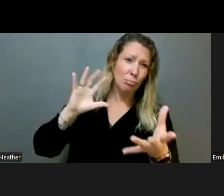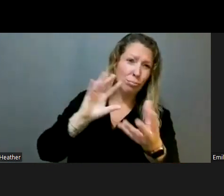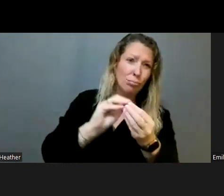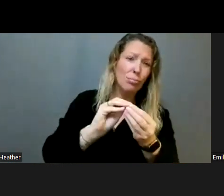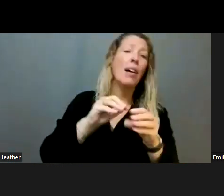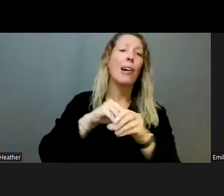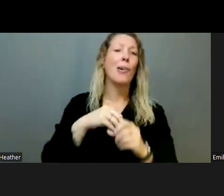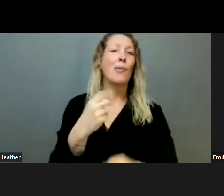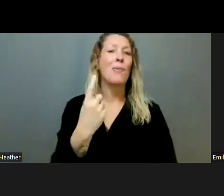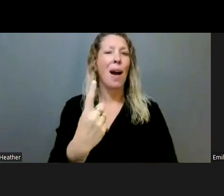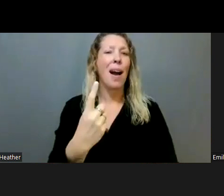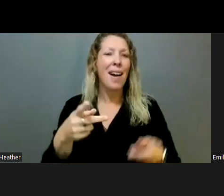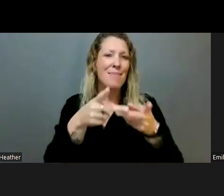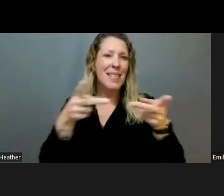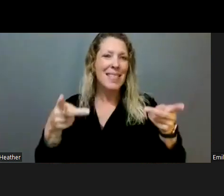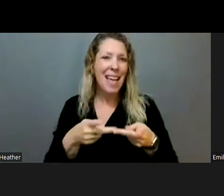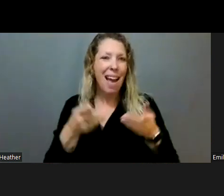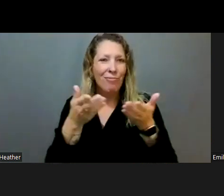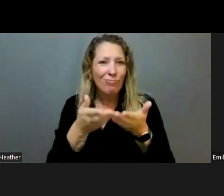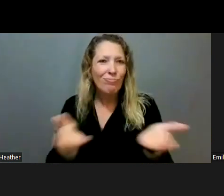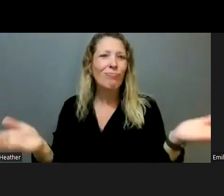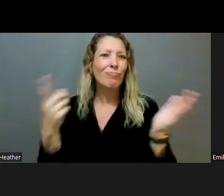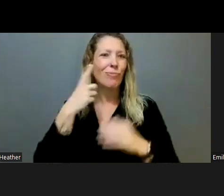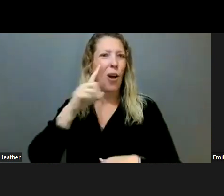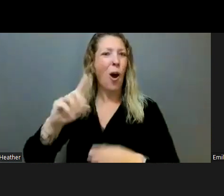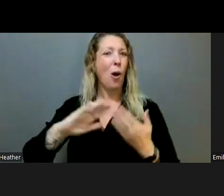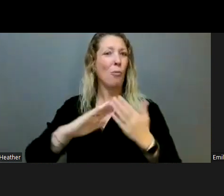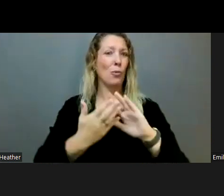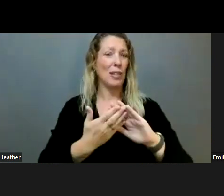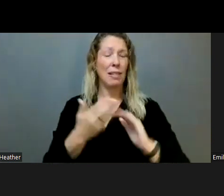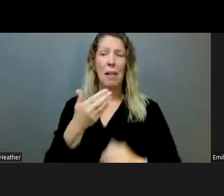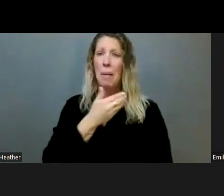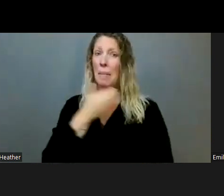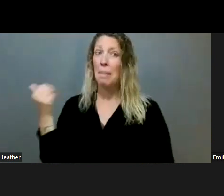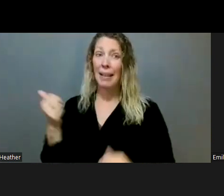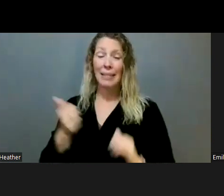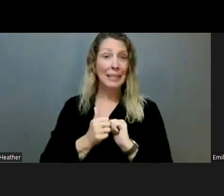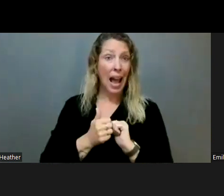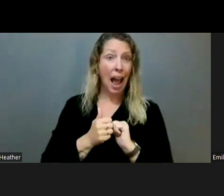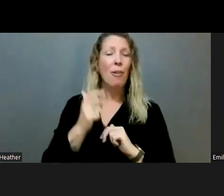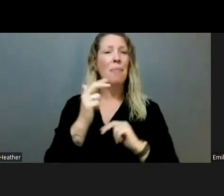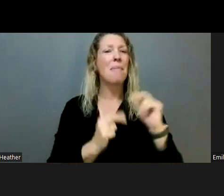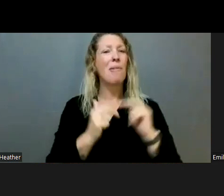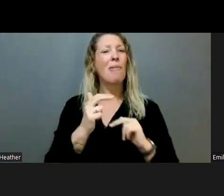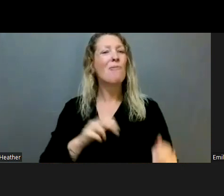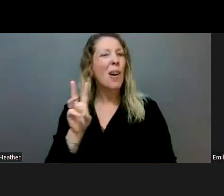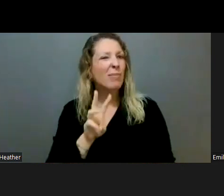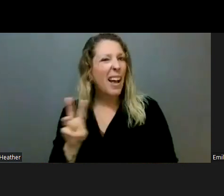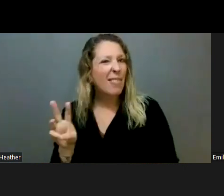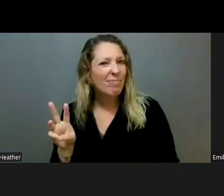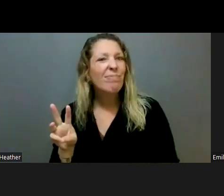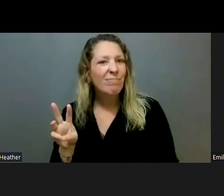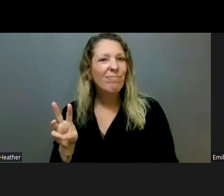for the community. And the best idea that we could come up with to do that was that we would build a little website where folks